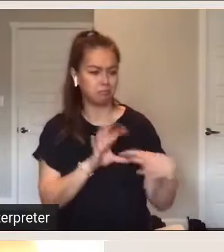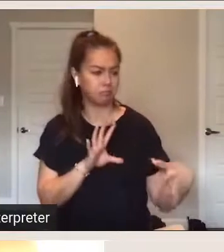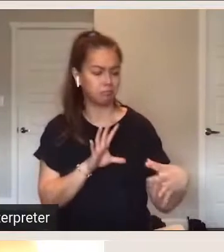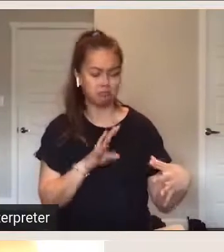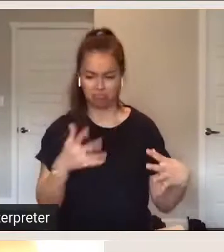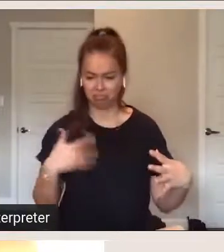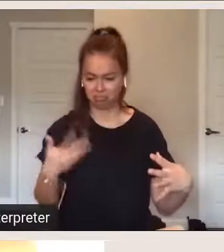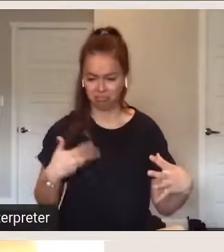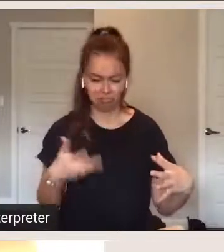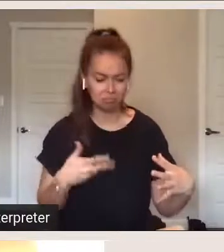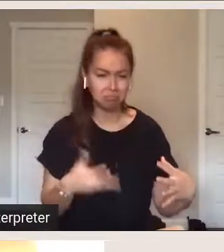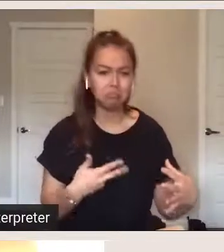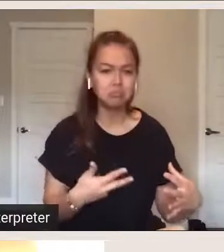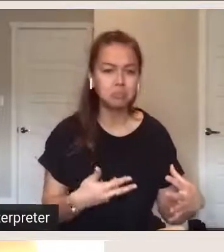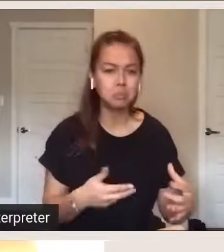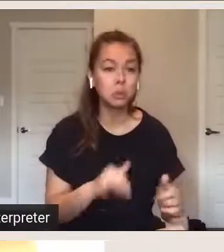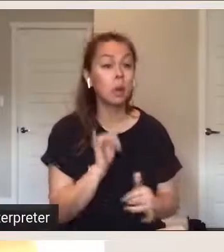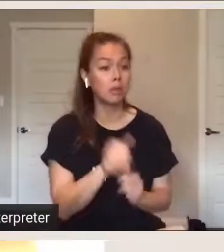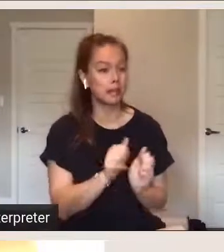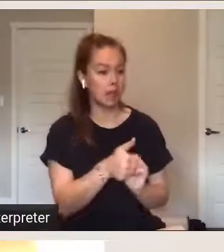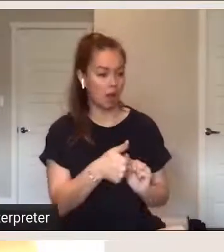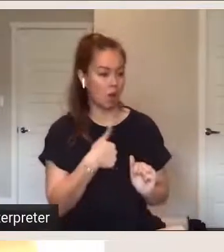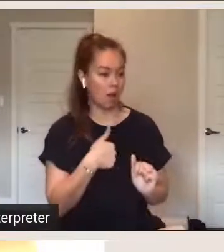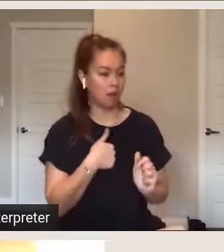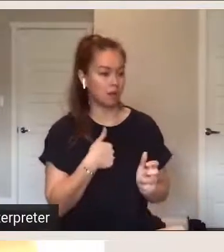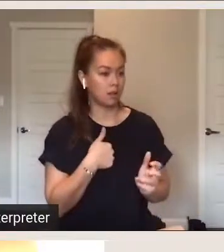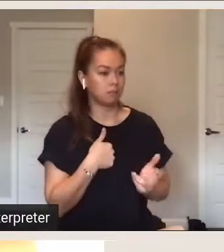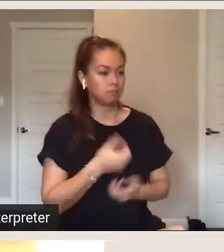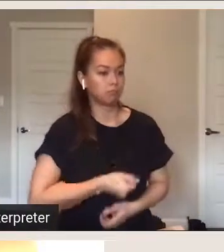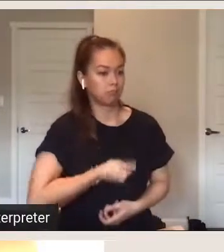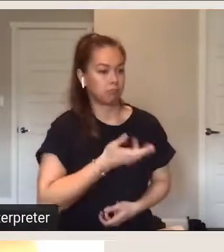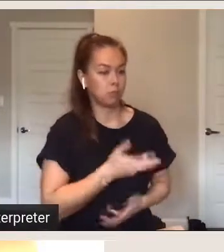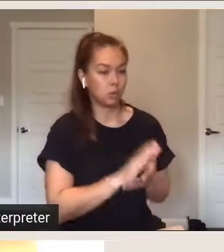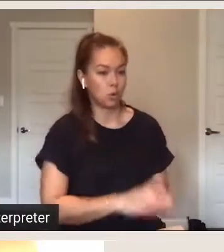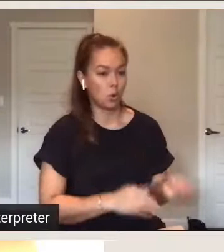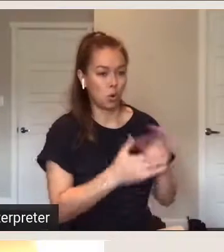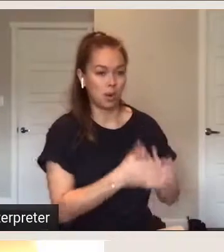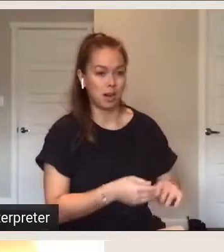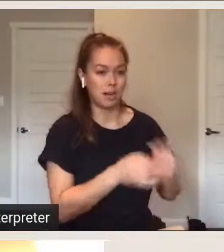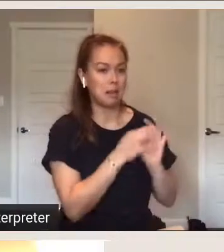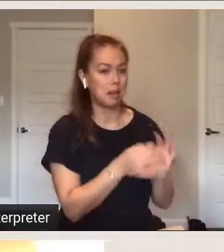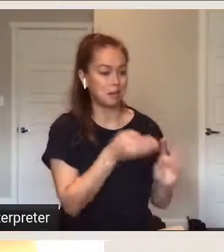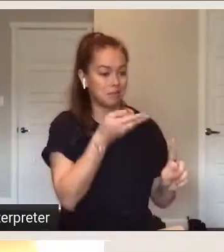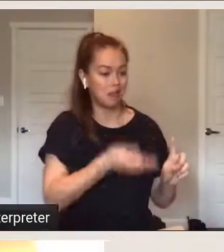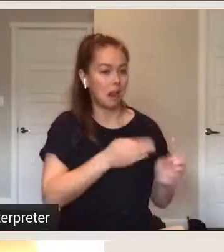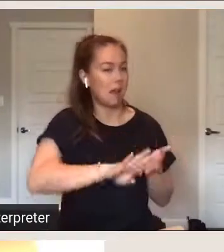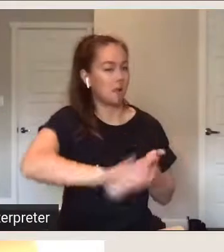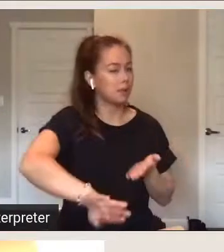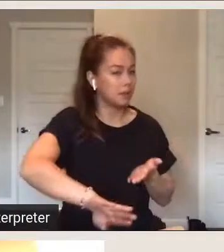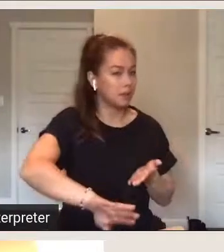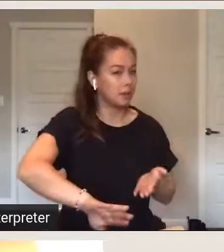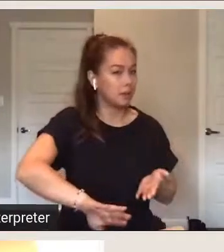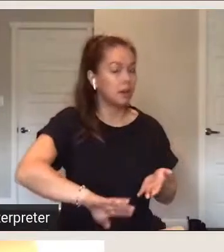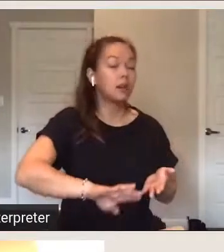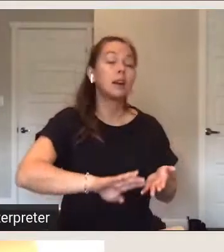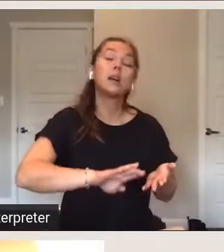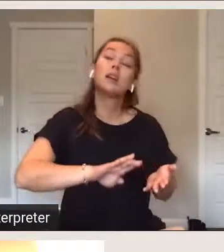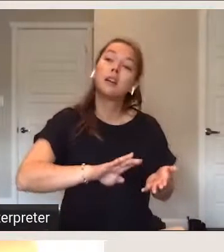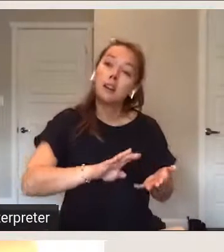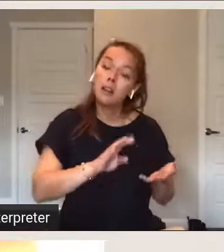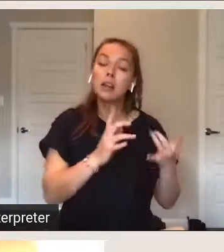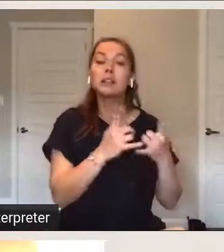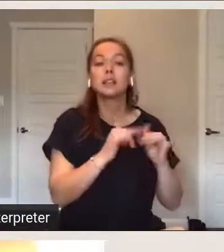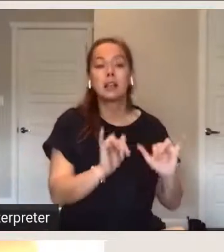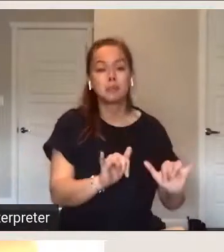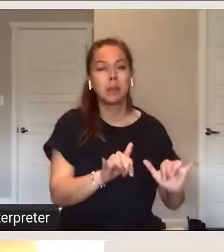okay, that's a way to tell a story of an outsider, but at the same time also being very viscerally connected to